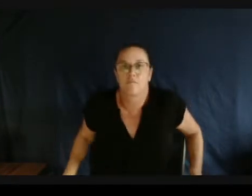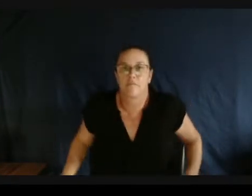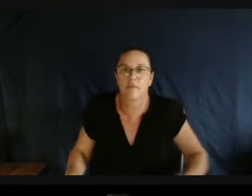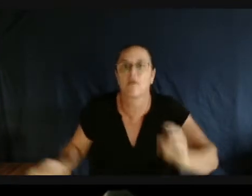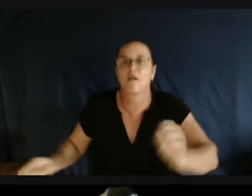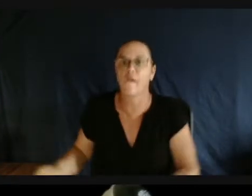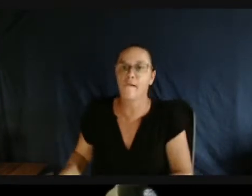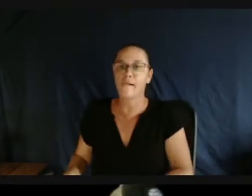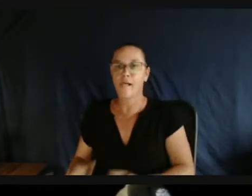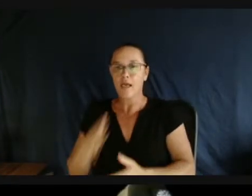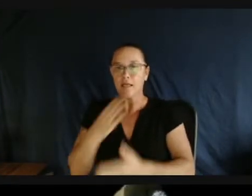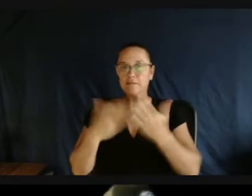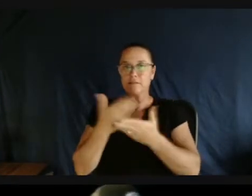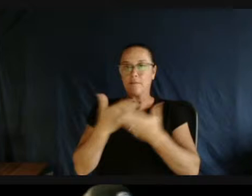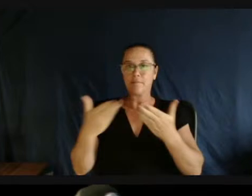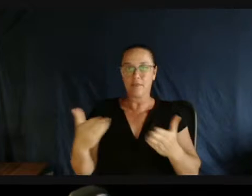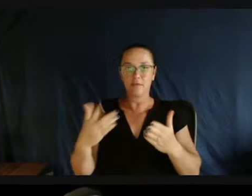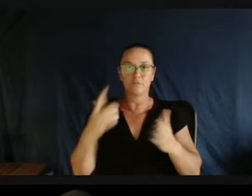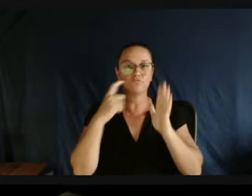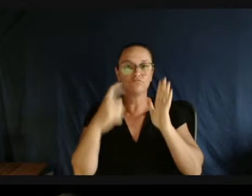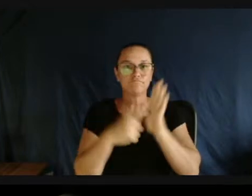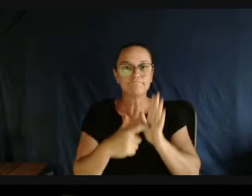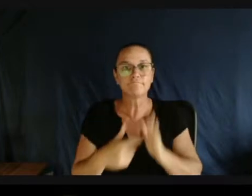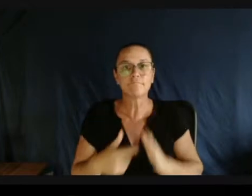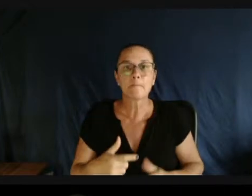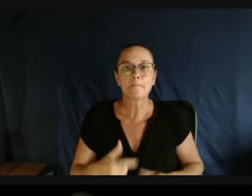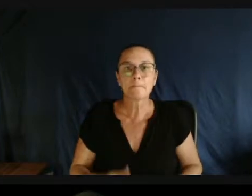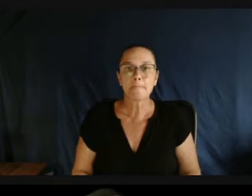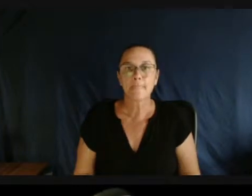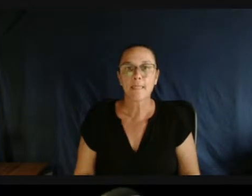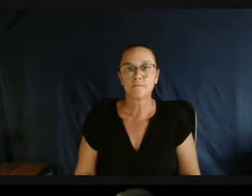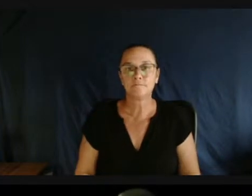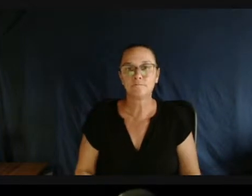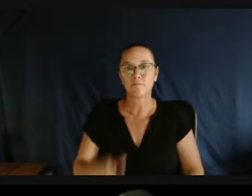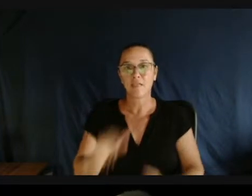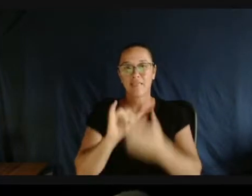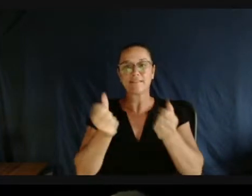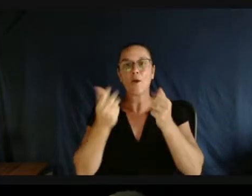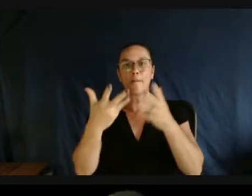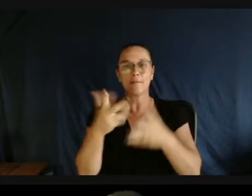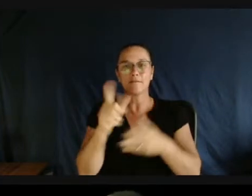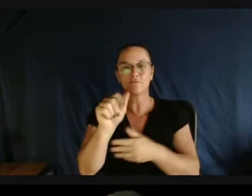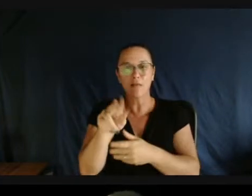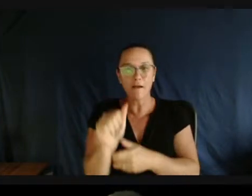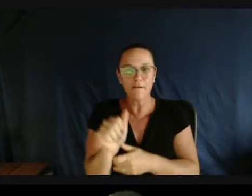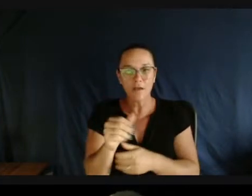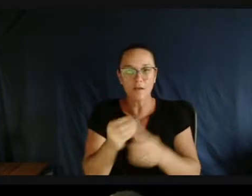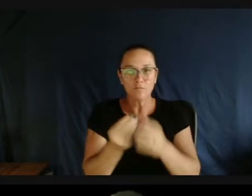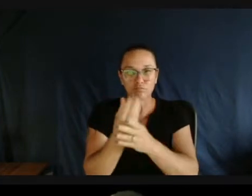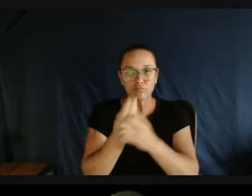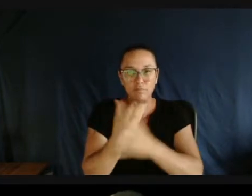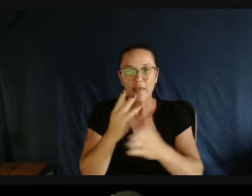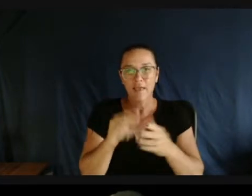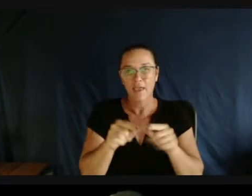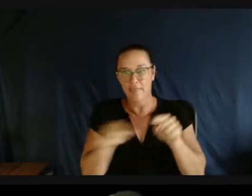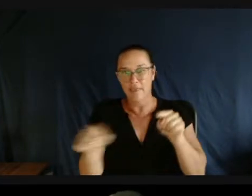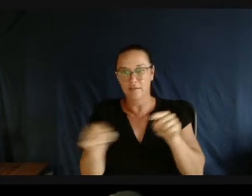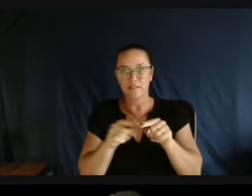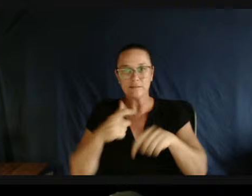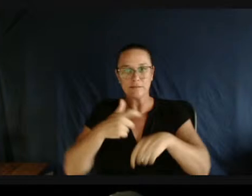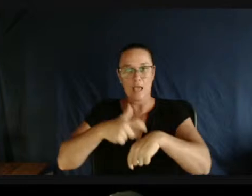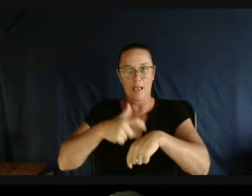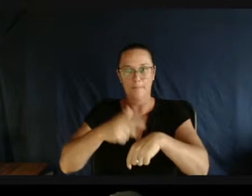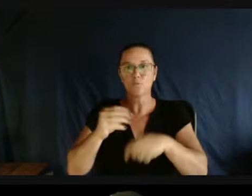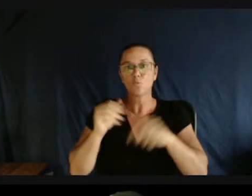some things to note. This is how much lava came out, and this is time. So you can see overall at